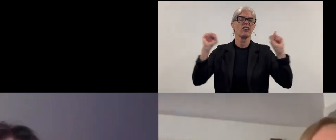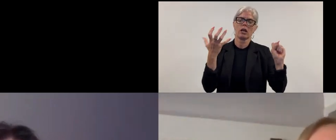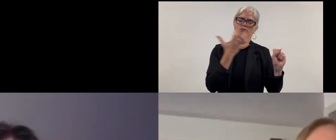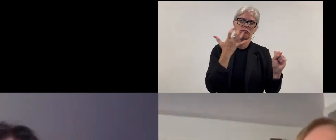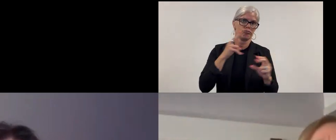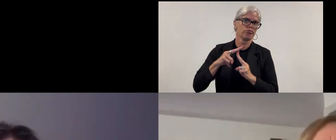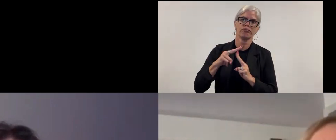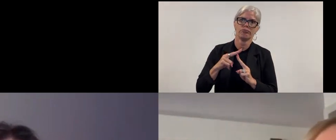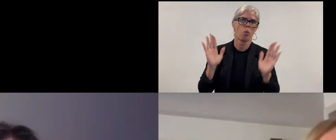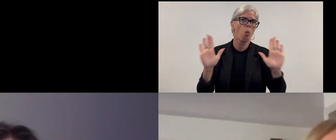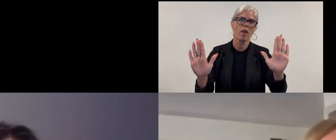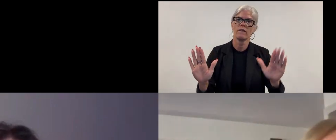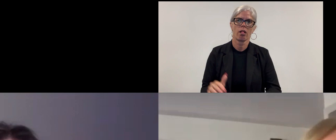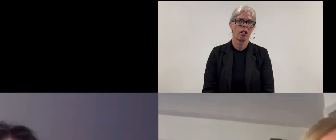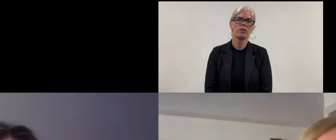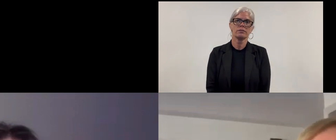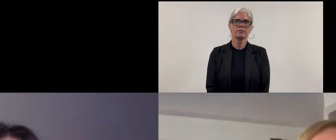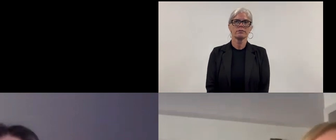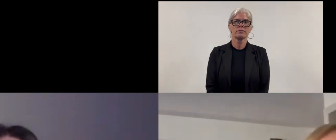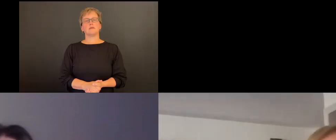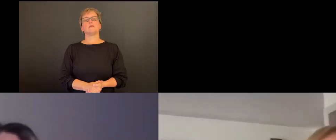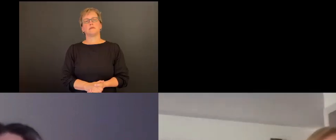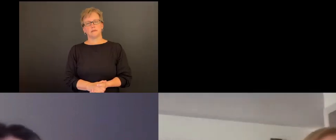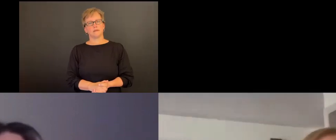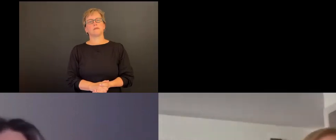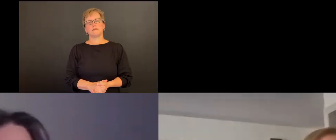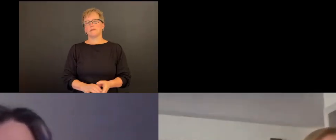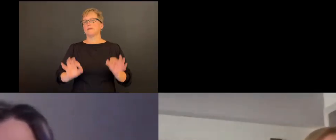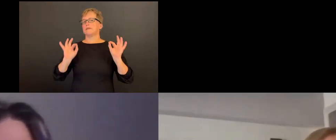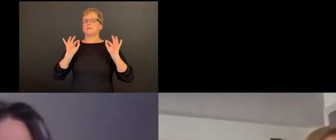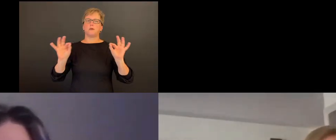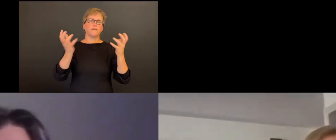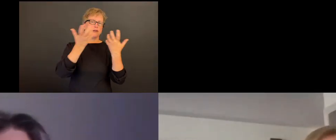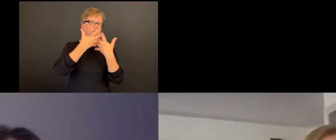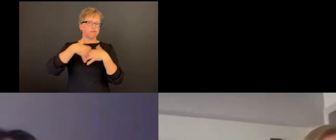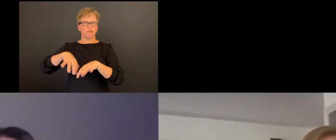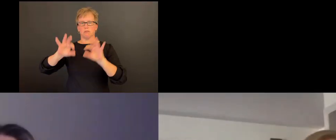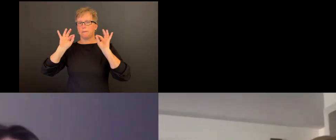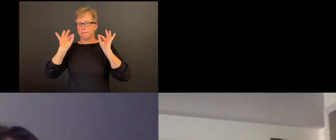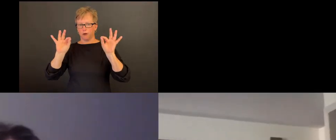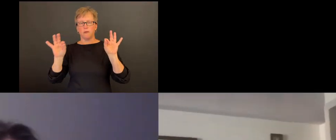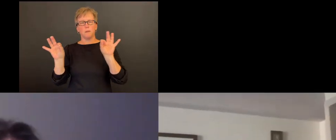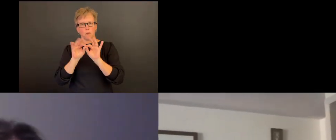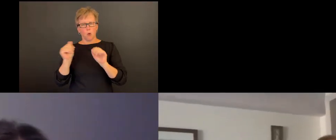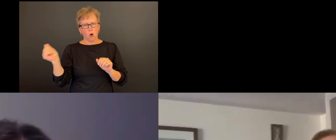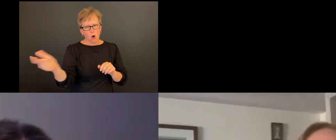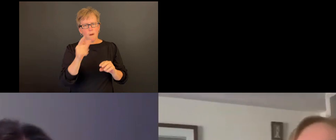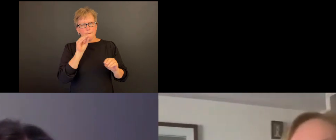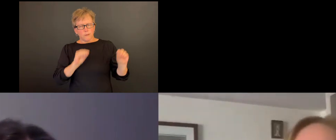forth. Exercise is wonderful. It really pulls it all together, doesn't it? And I